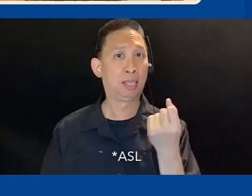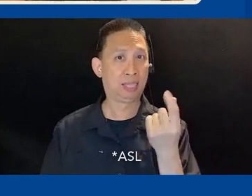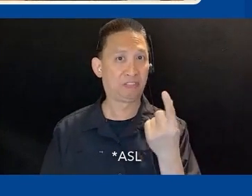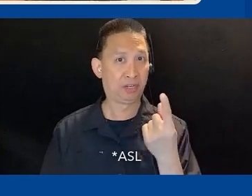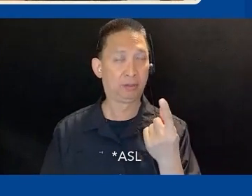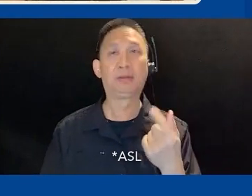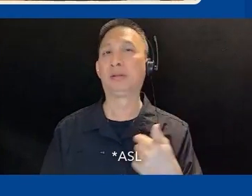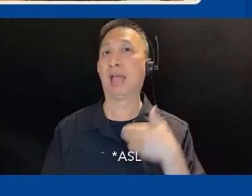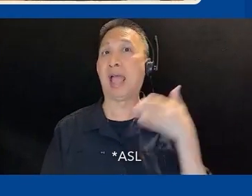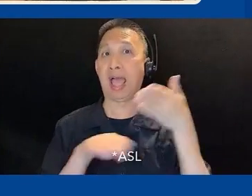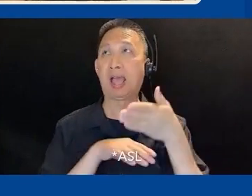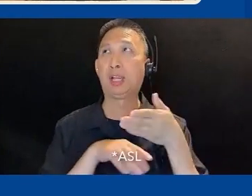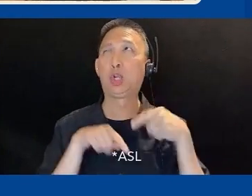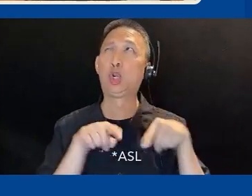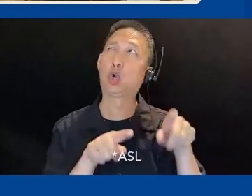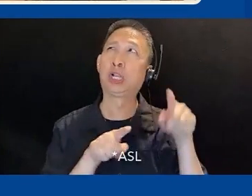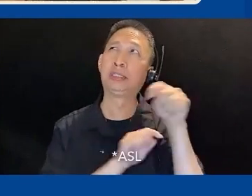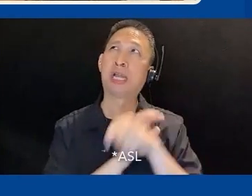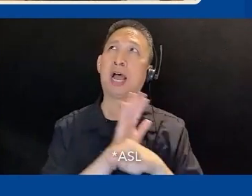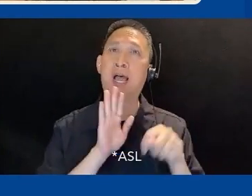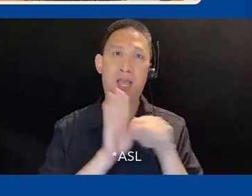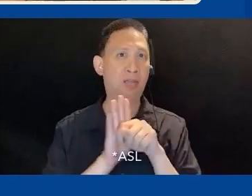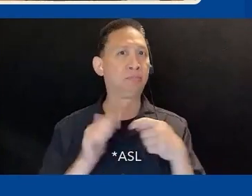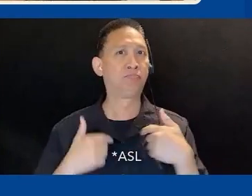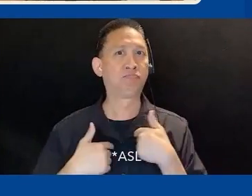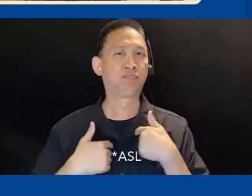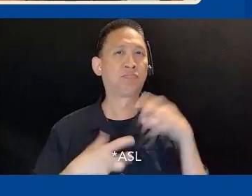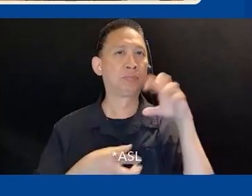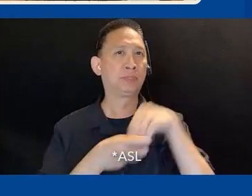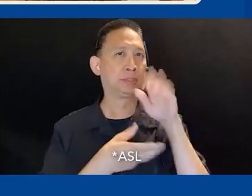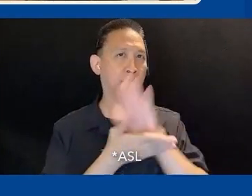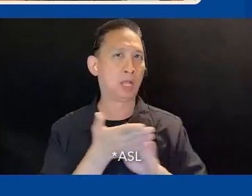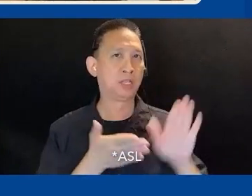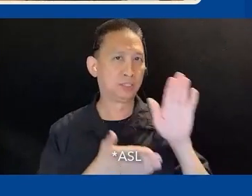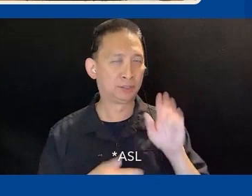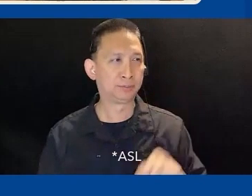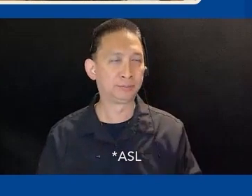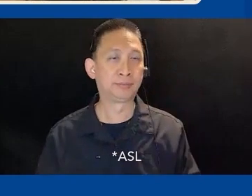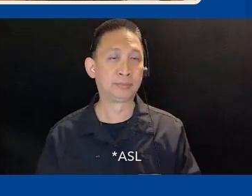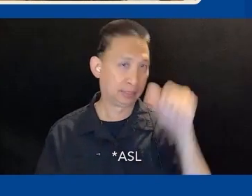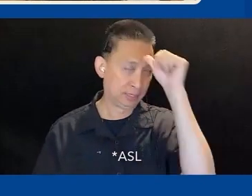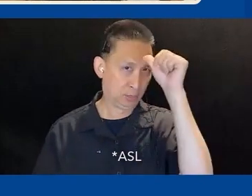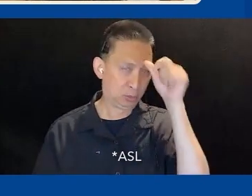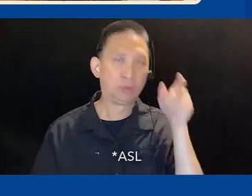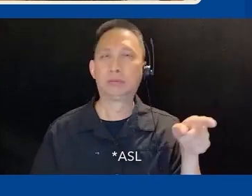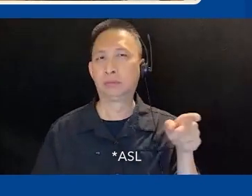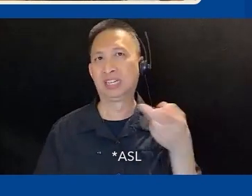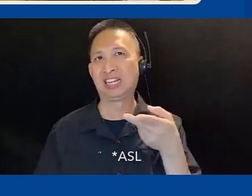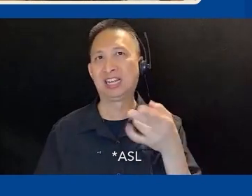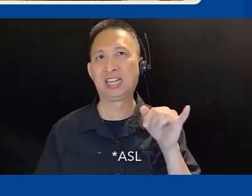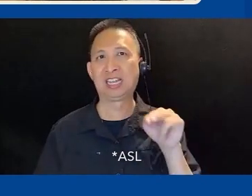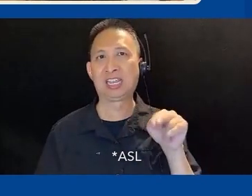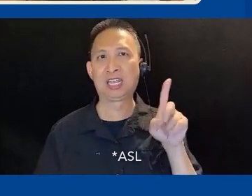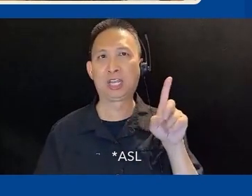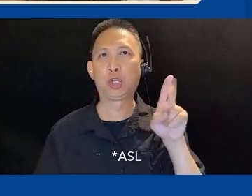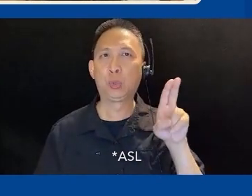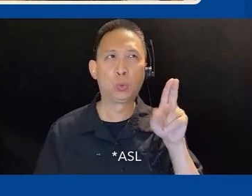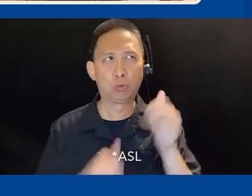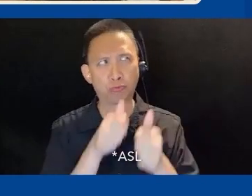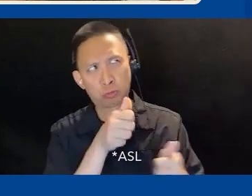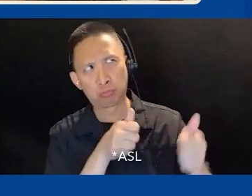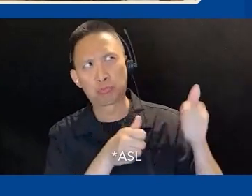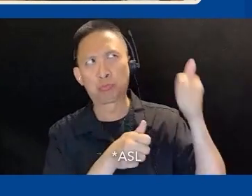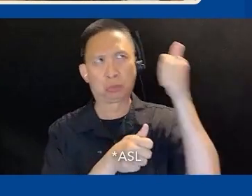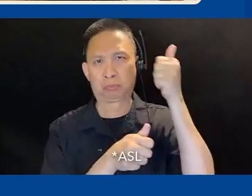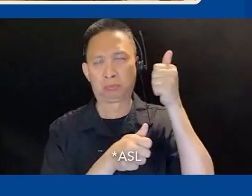you have, you know, a Hindu supremacist government in India, you know, where my father's from. You have, you know,